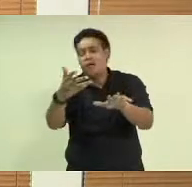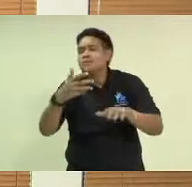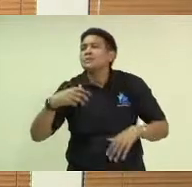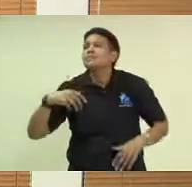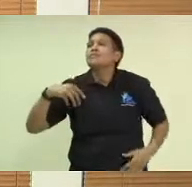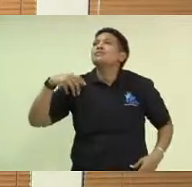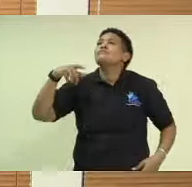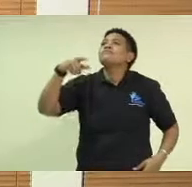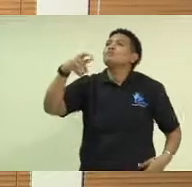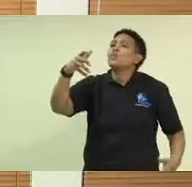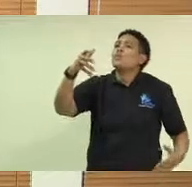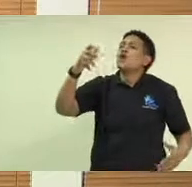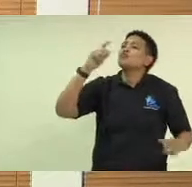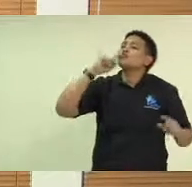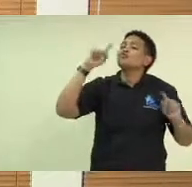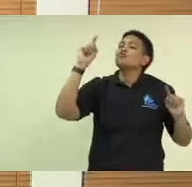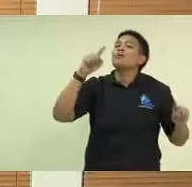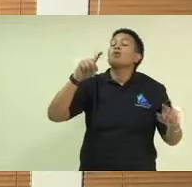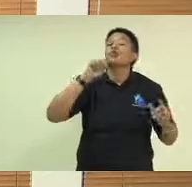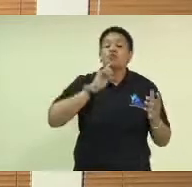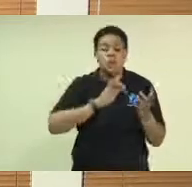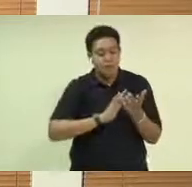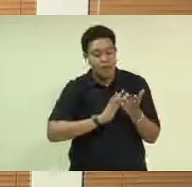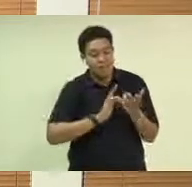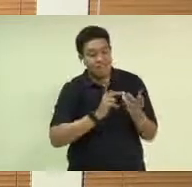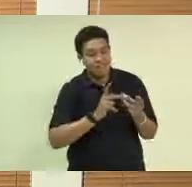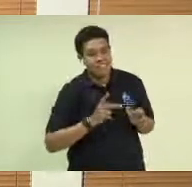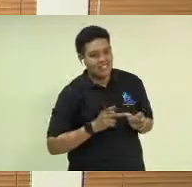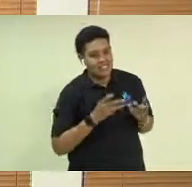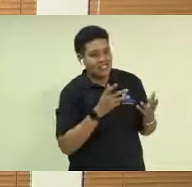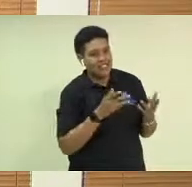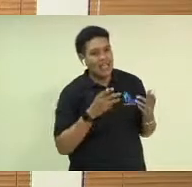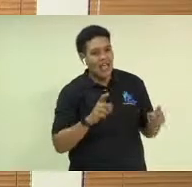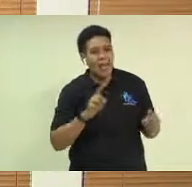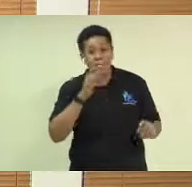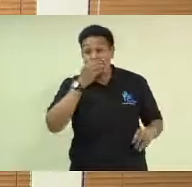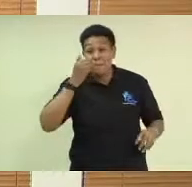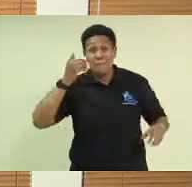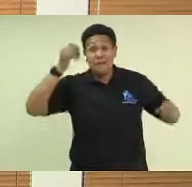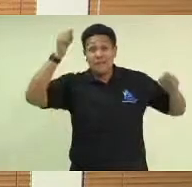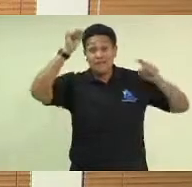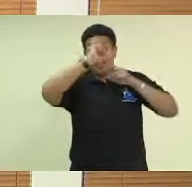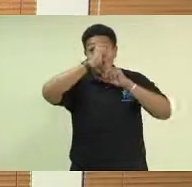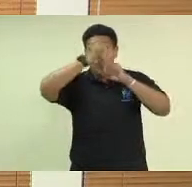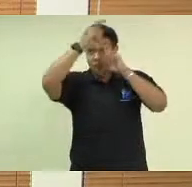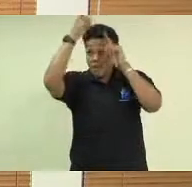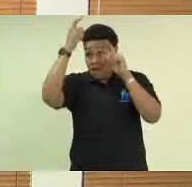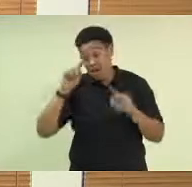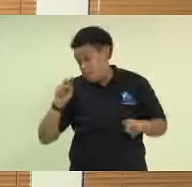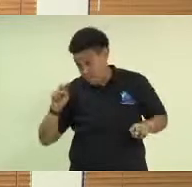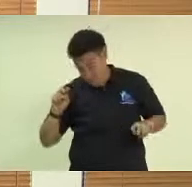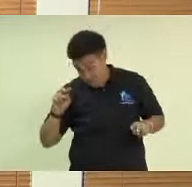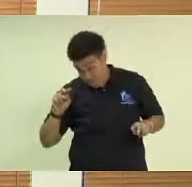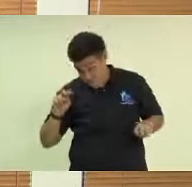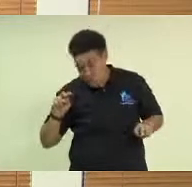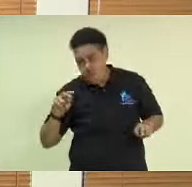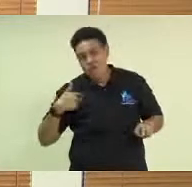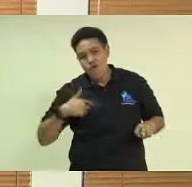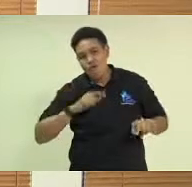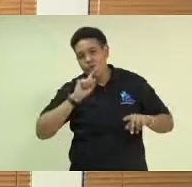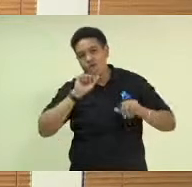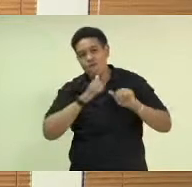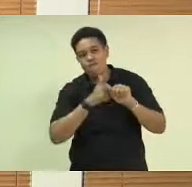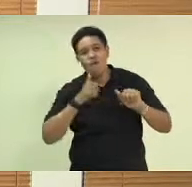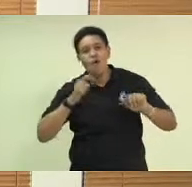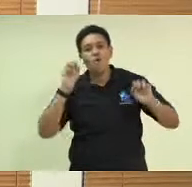to want to report to a medical facility. The best case scenario, clearly, is that we avoid